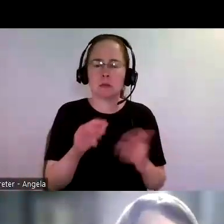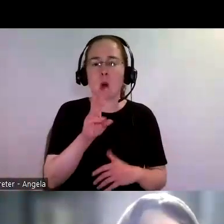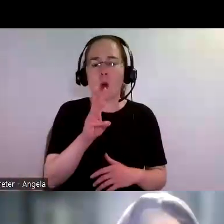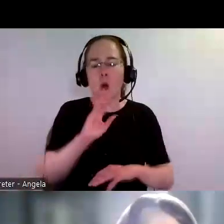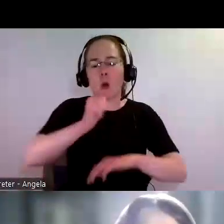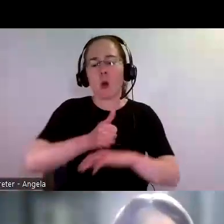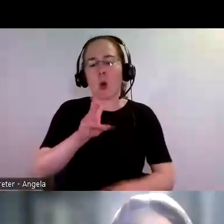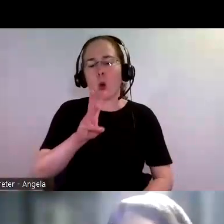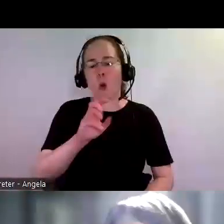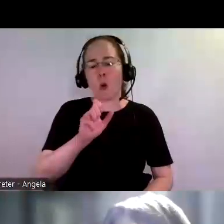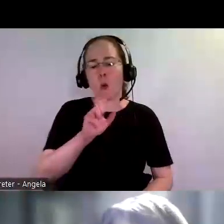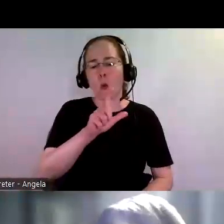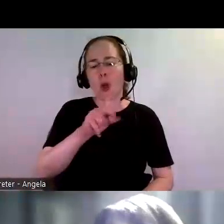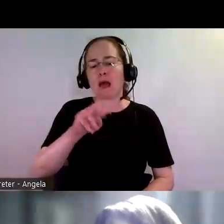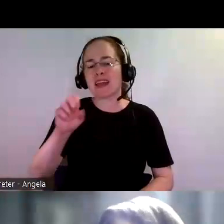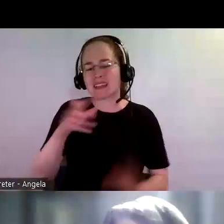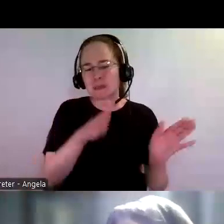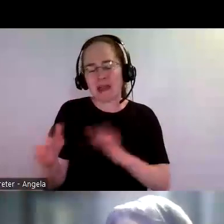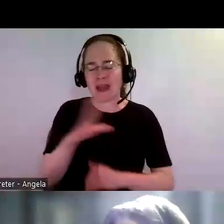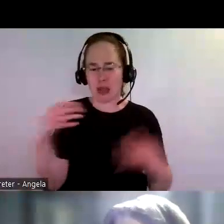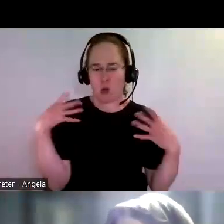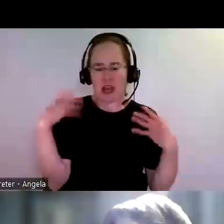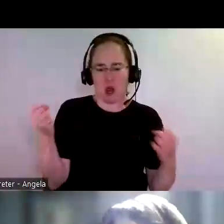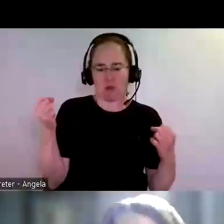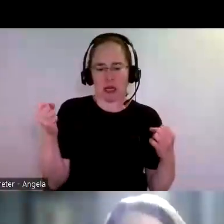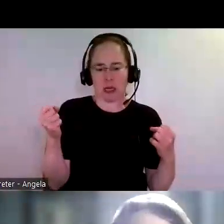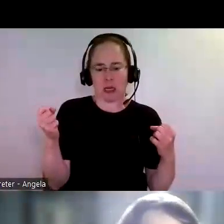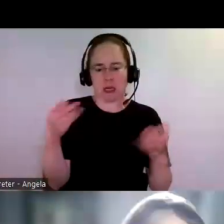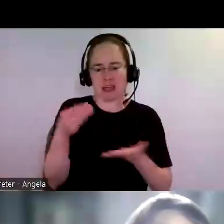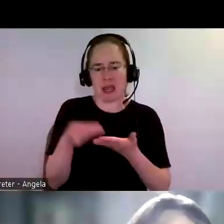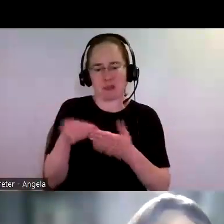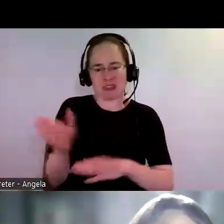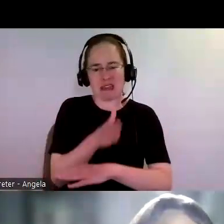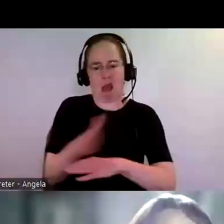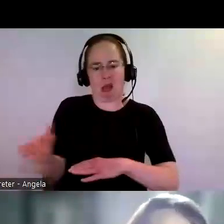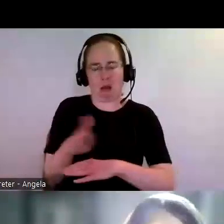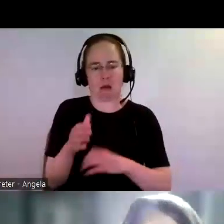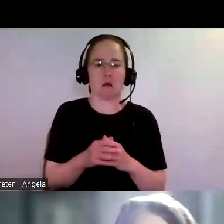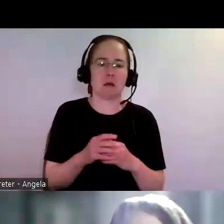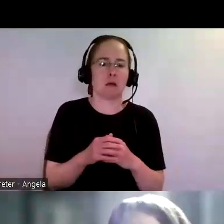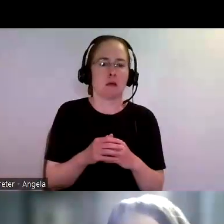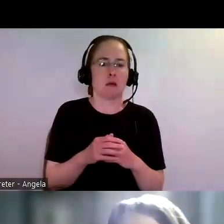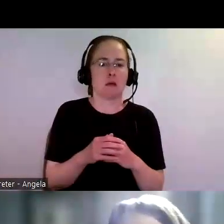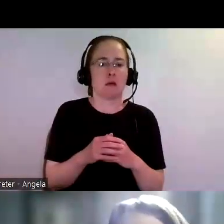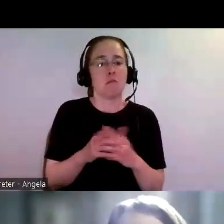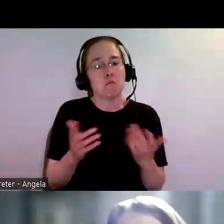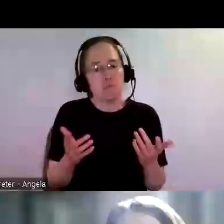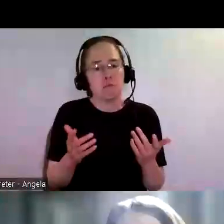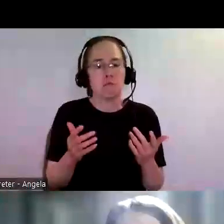plan and a recovery capital scale. And then we go on to trying to